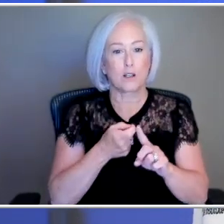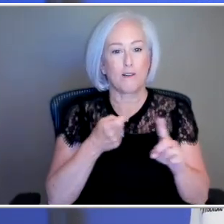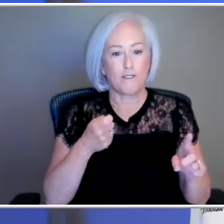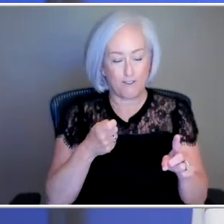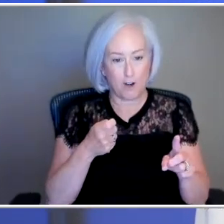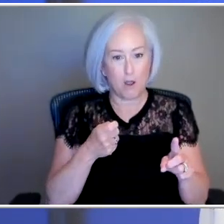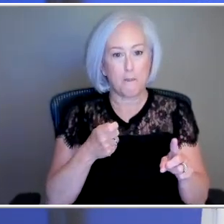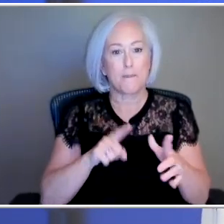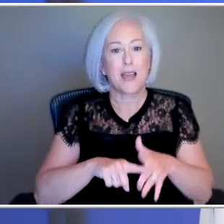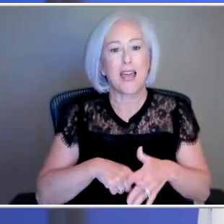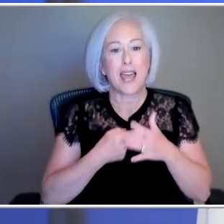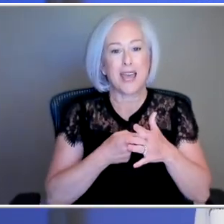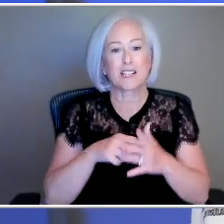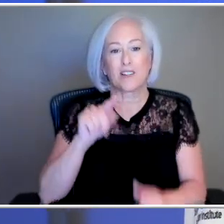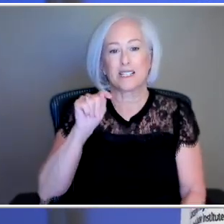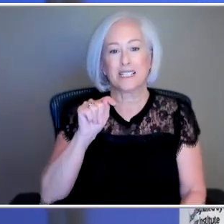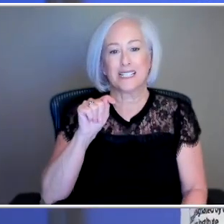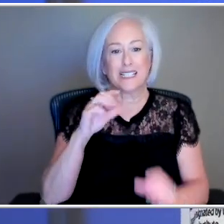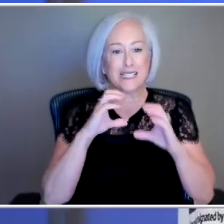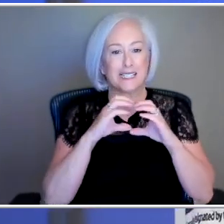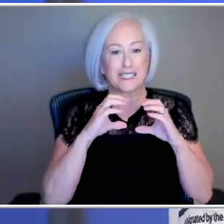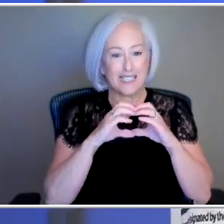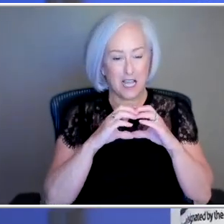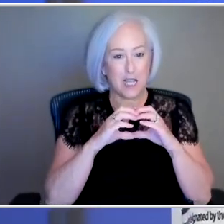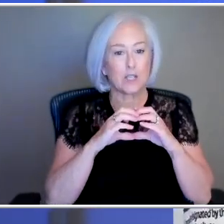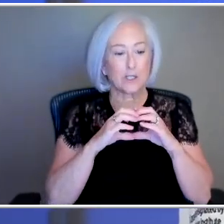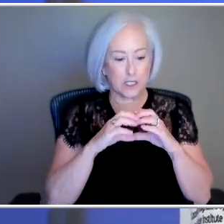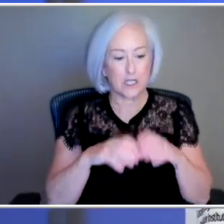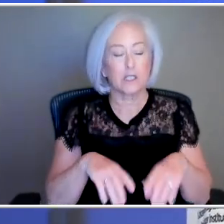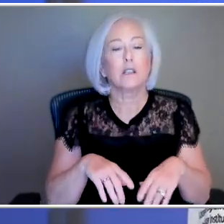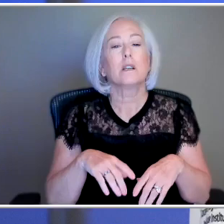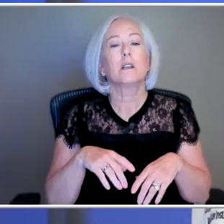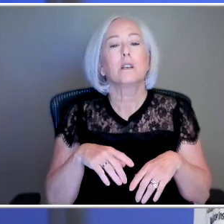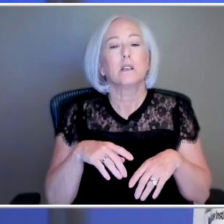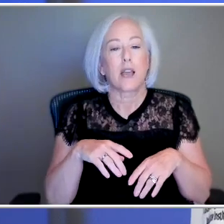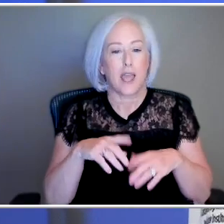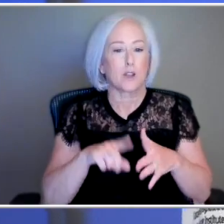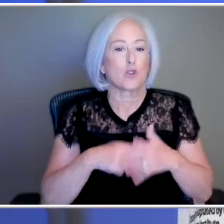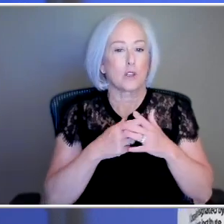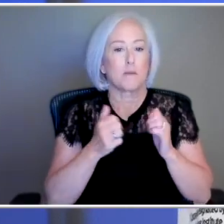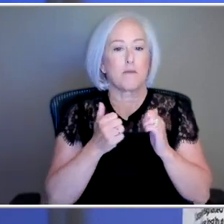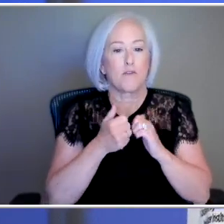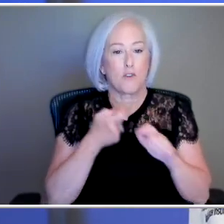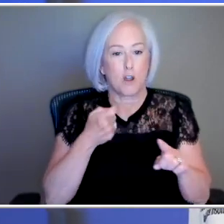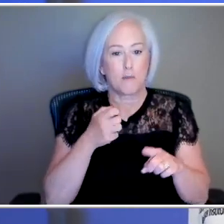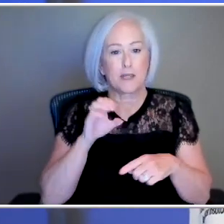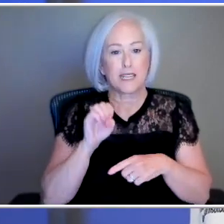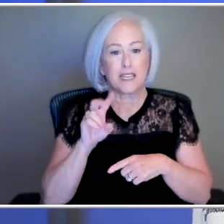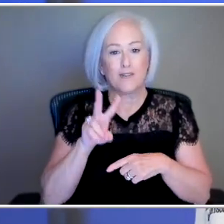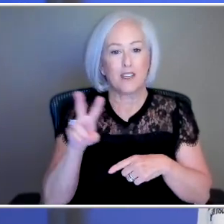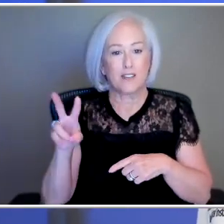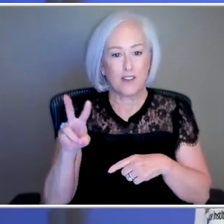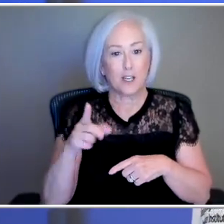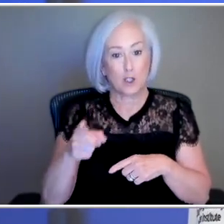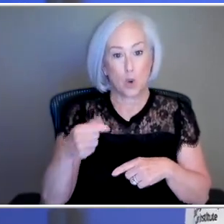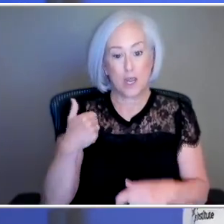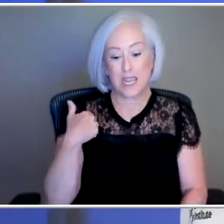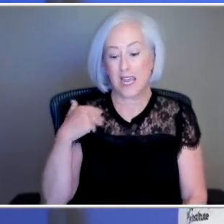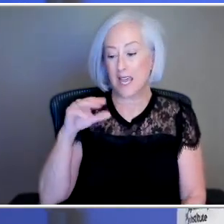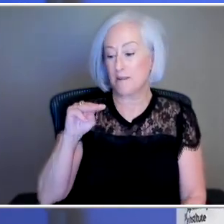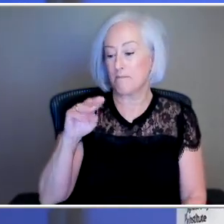activated T cells, NK cells, that is triggered by the EBV. So you know, you had the mono, which is caused by EBV